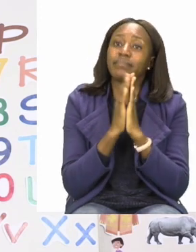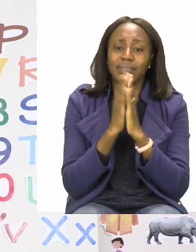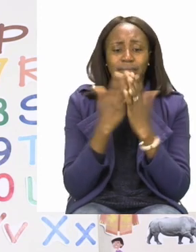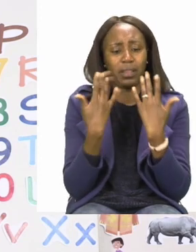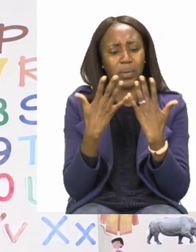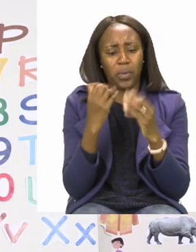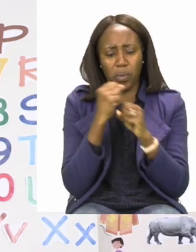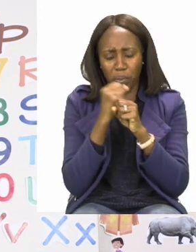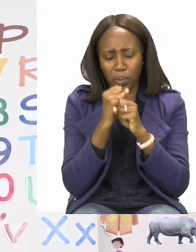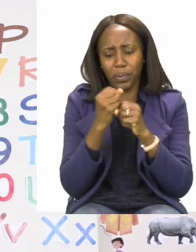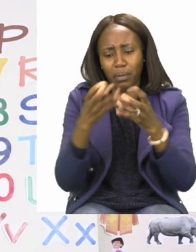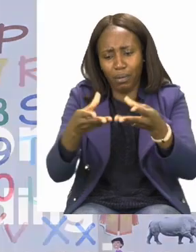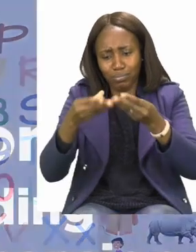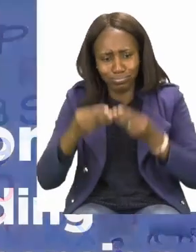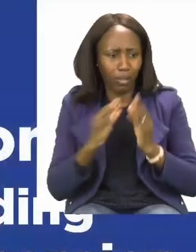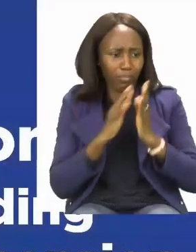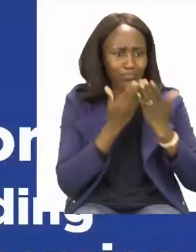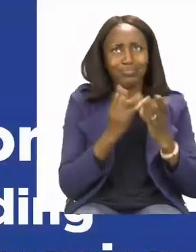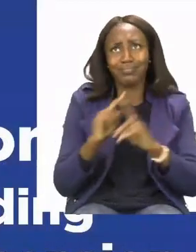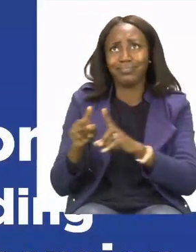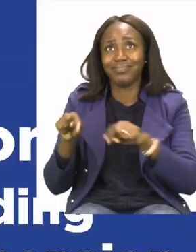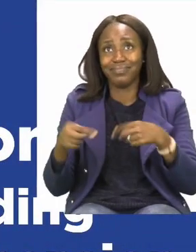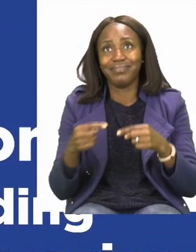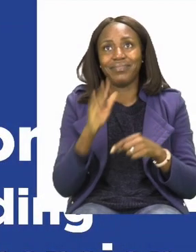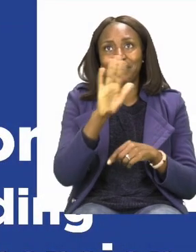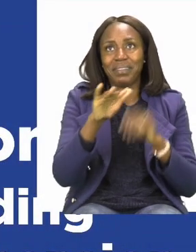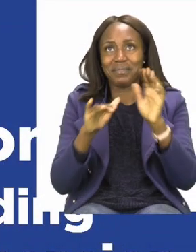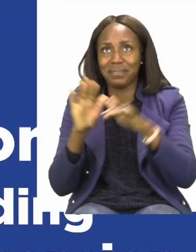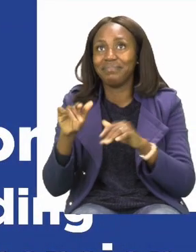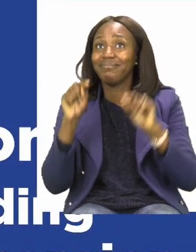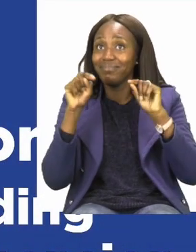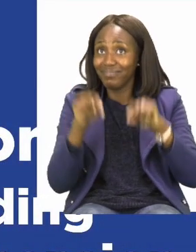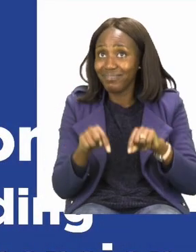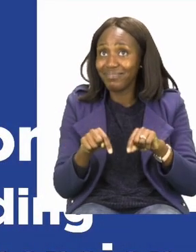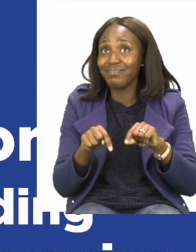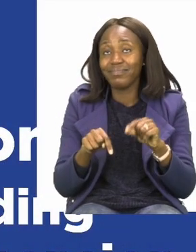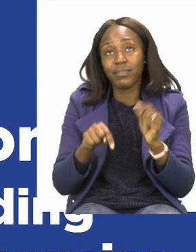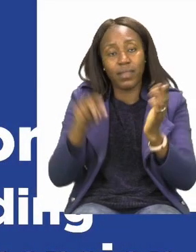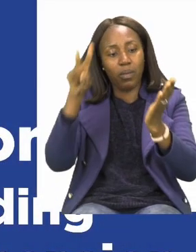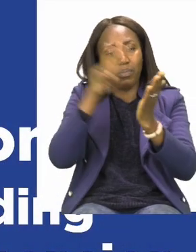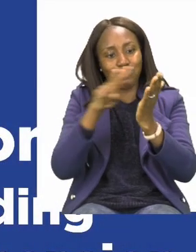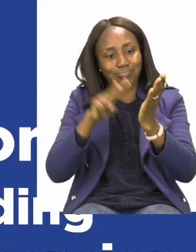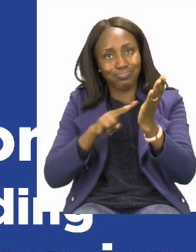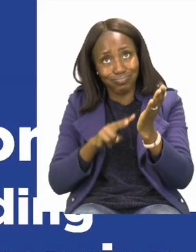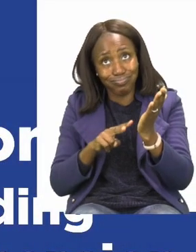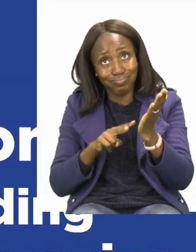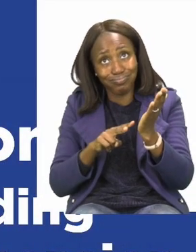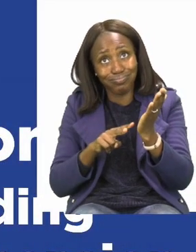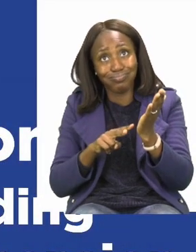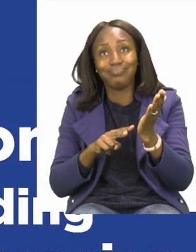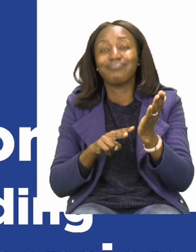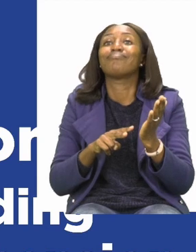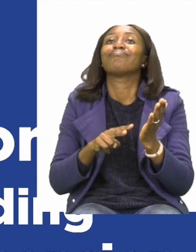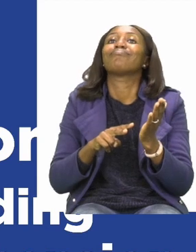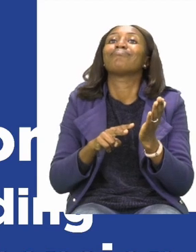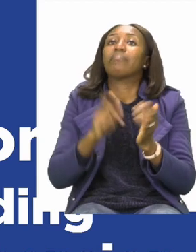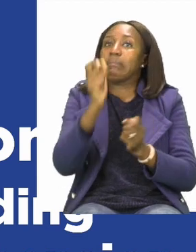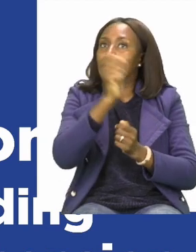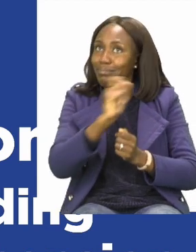before you touch anything else. For today's lesson, we will be doing reading